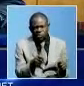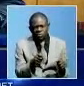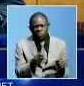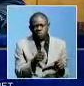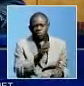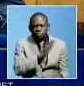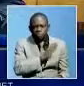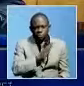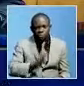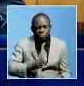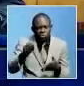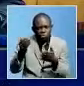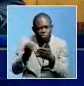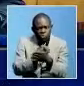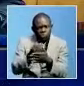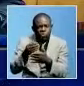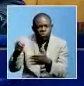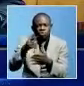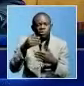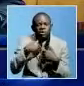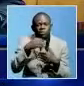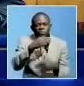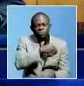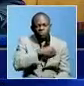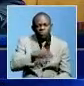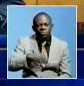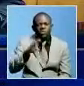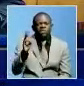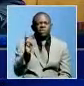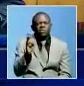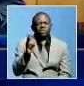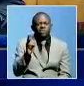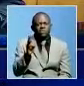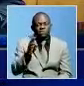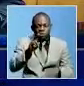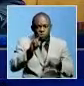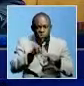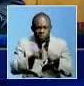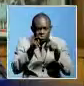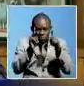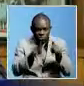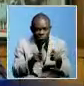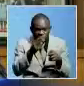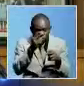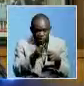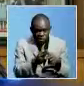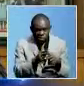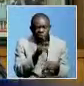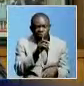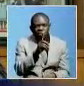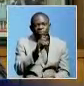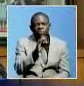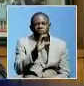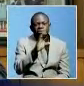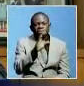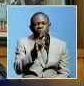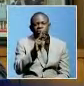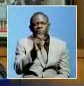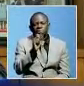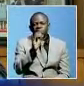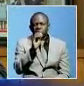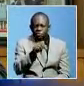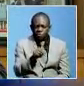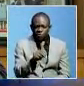board will comprise six members, chaired by Vixen Obe. On behalf of the